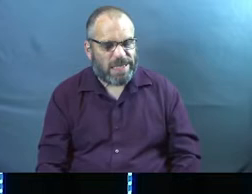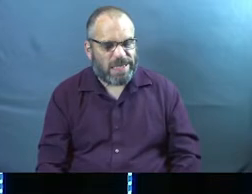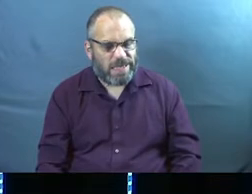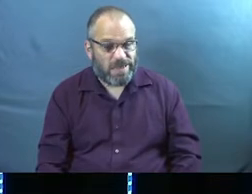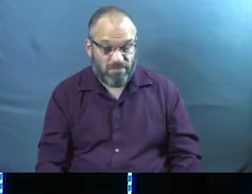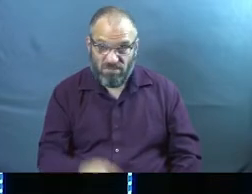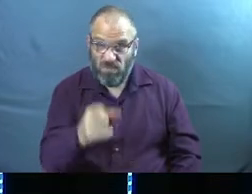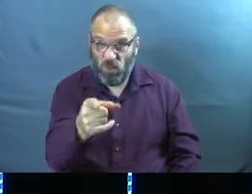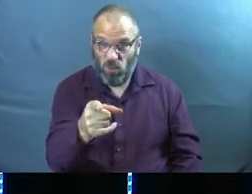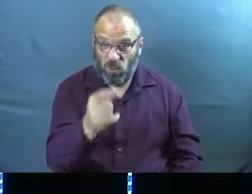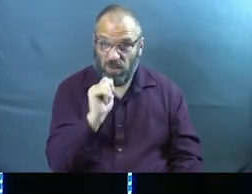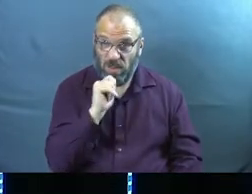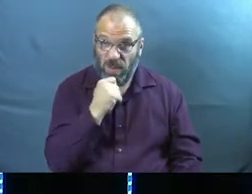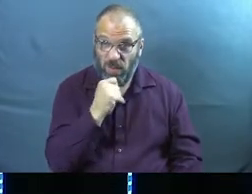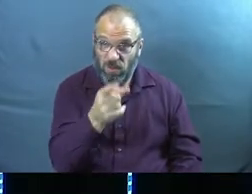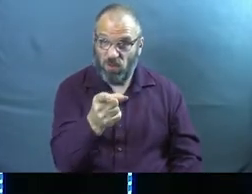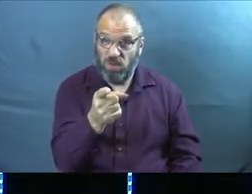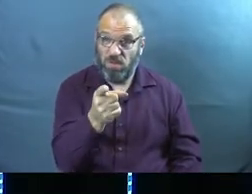Are you suffering?